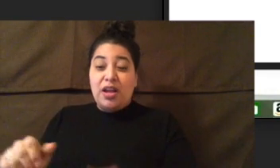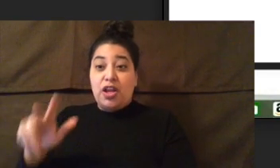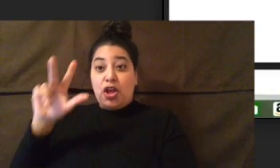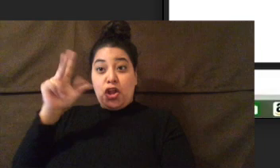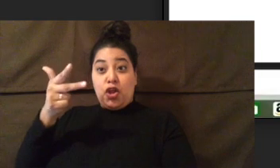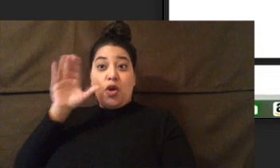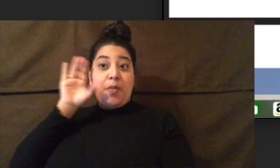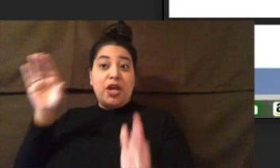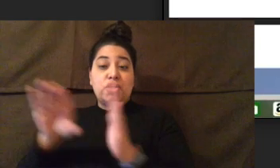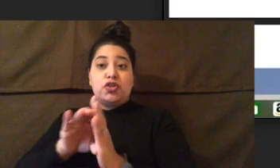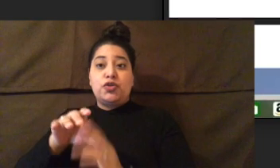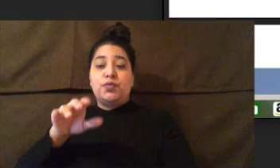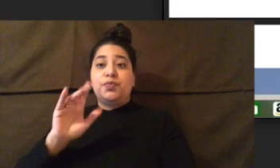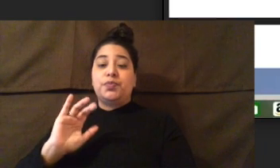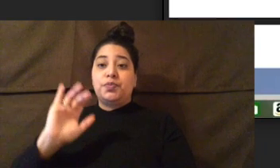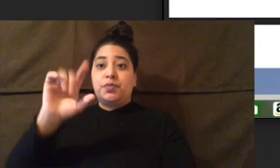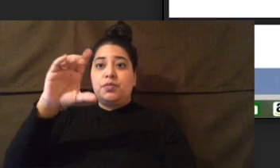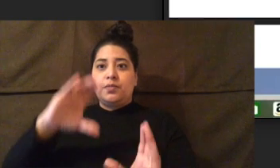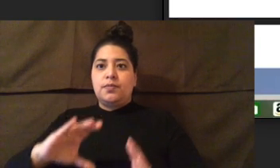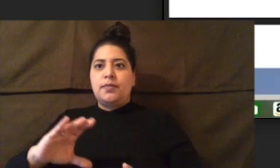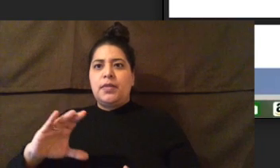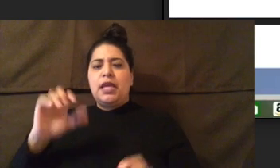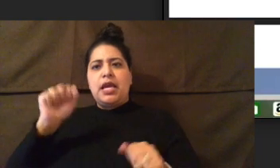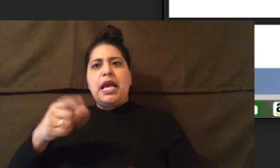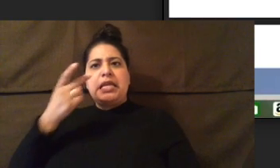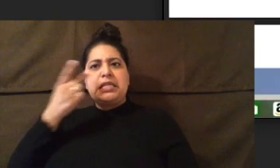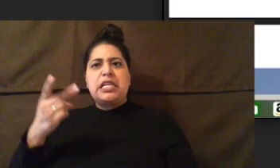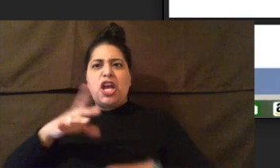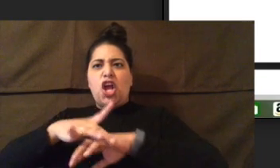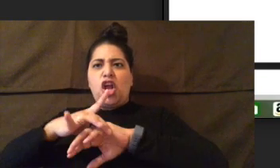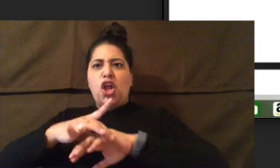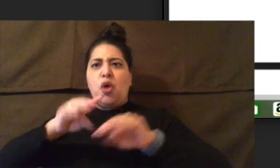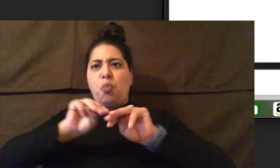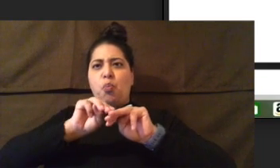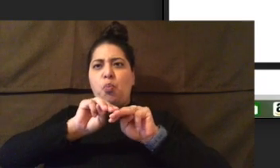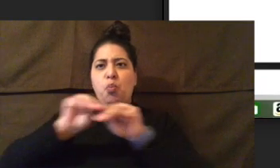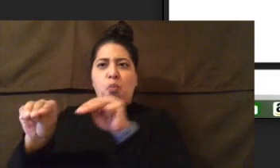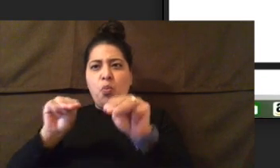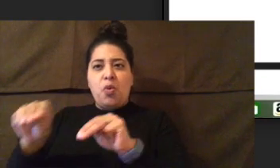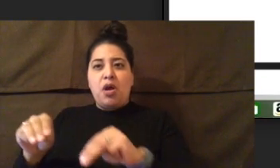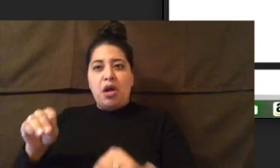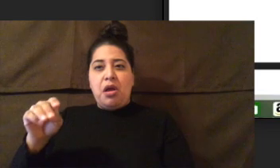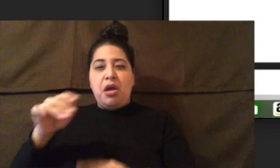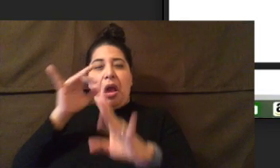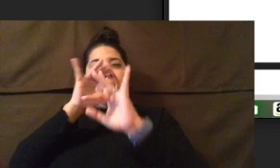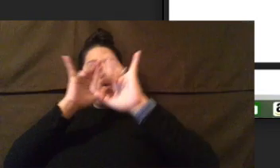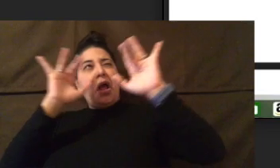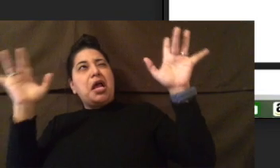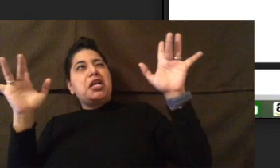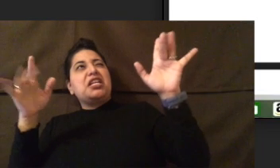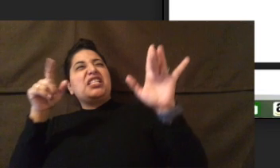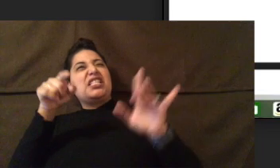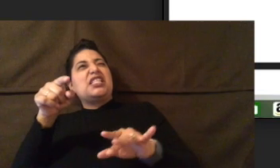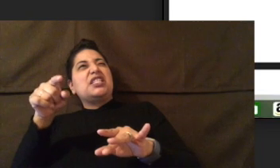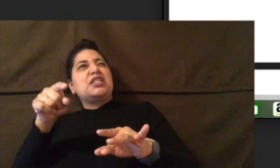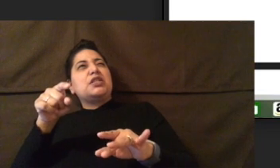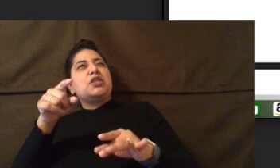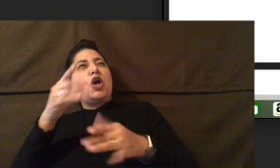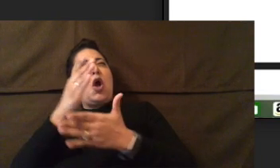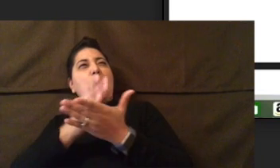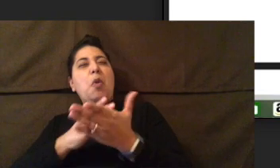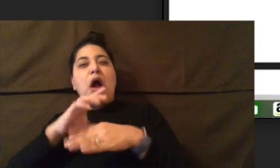In this third picture, we can see that land has been moved. Now, imagine if this was a piece of